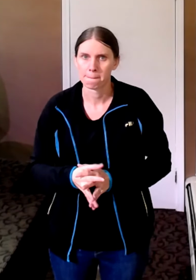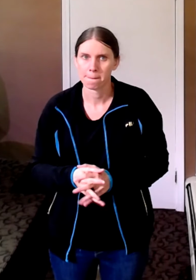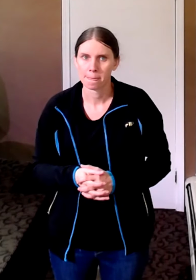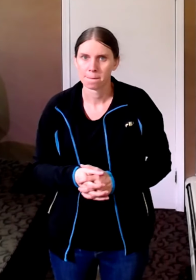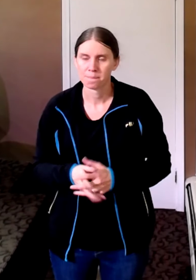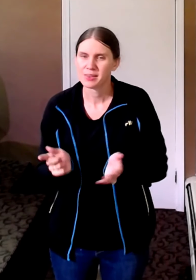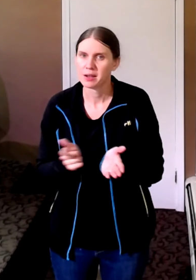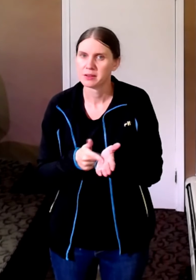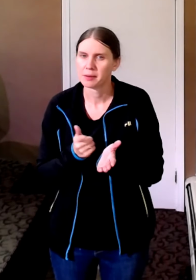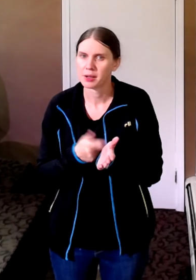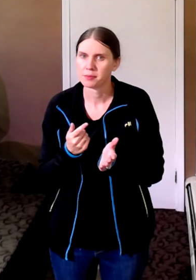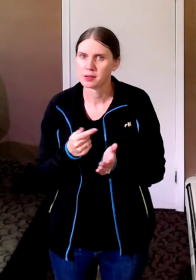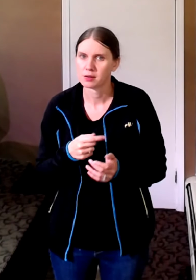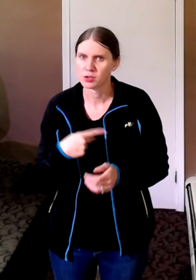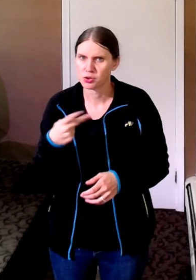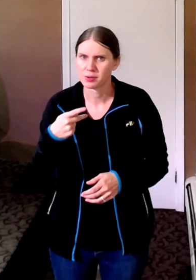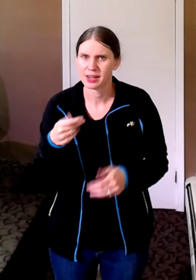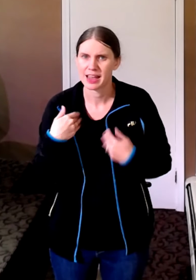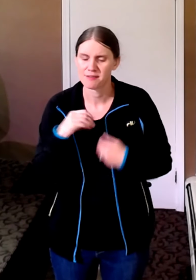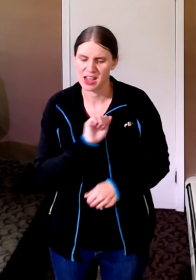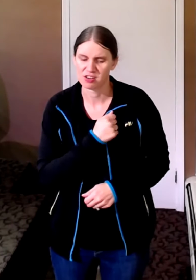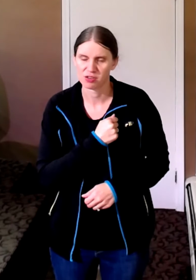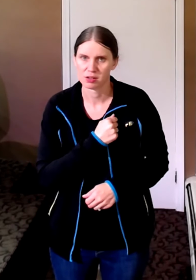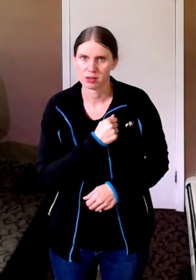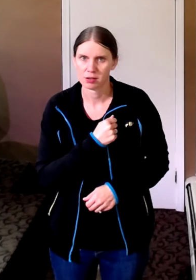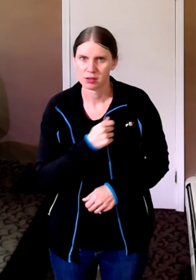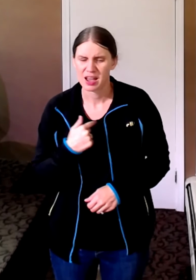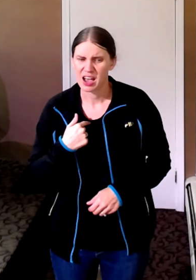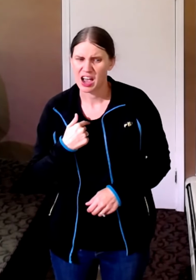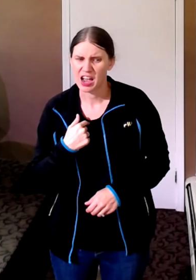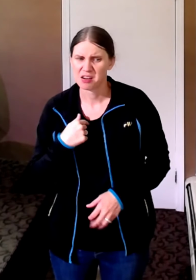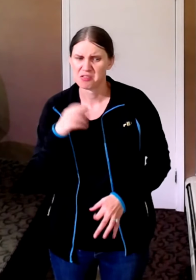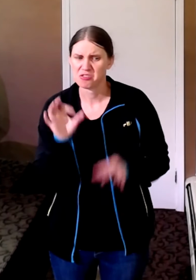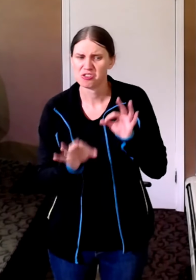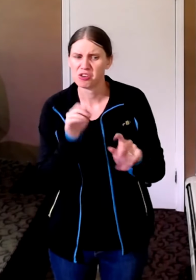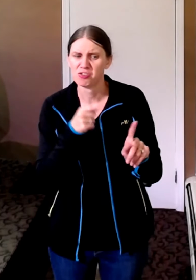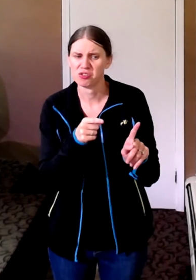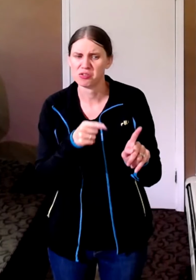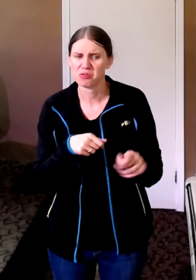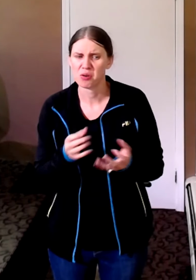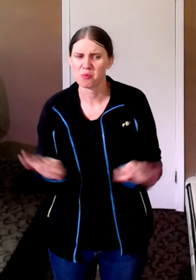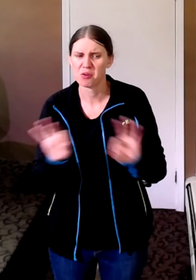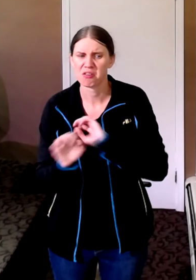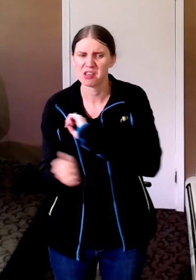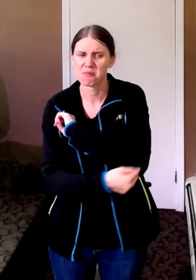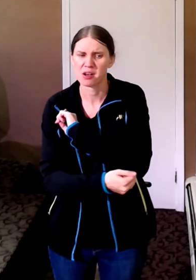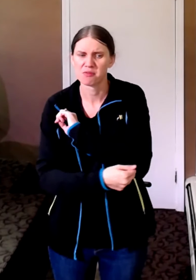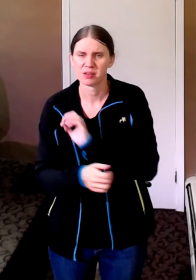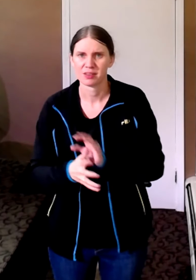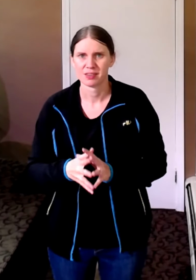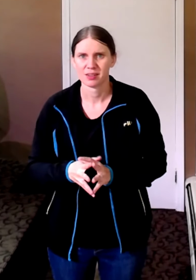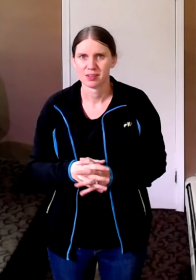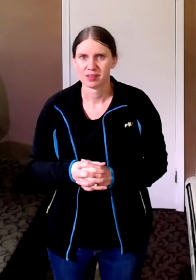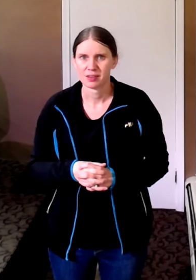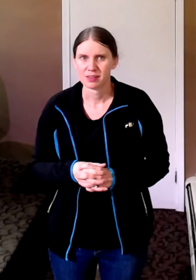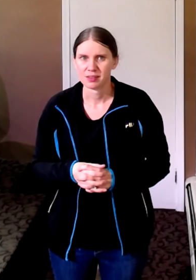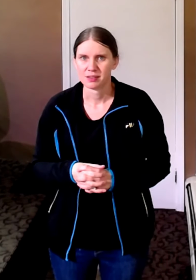And sometimes we get the attitude, here, I'm going to usher you to judgment, and you deserve it.